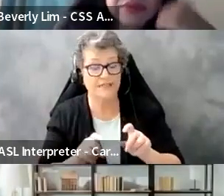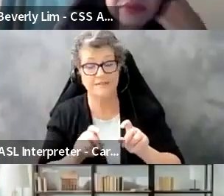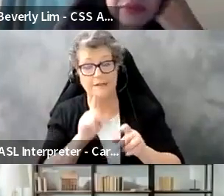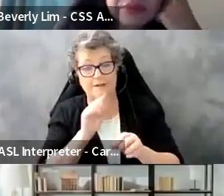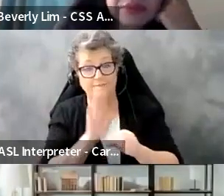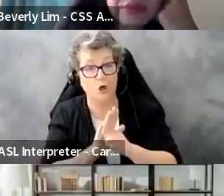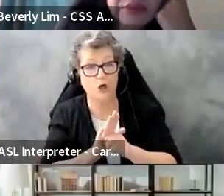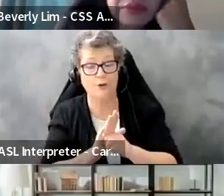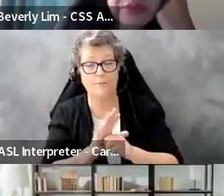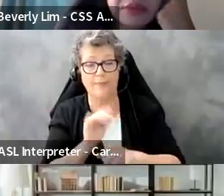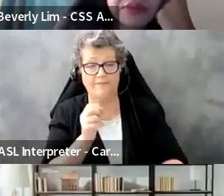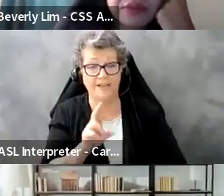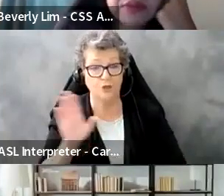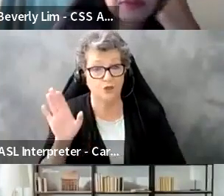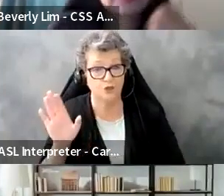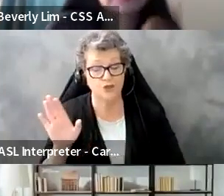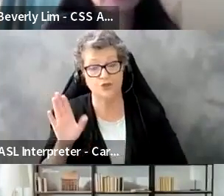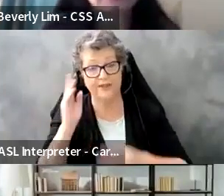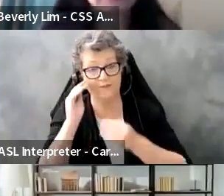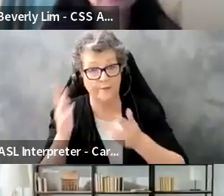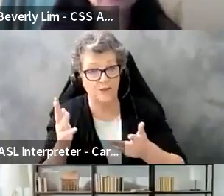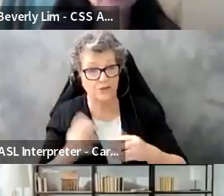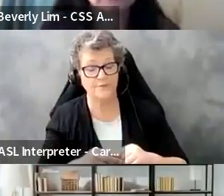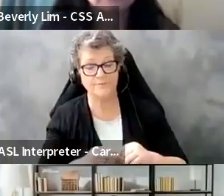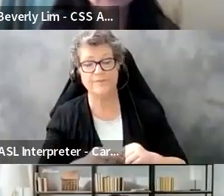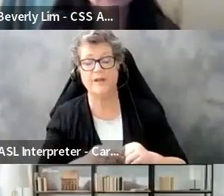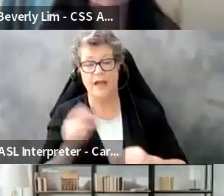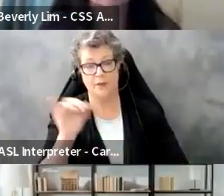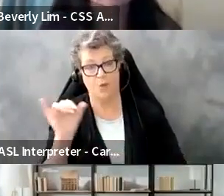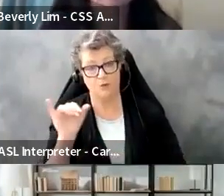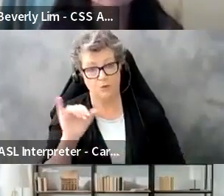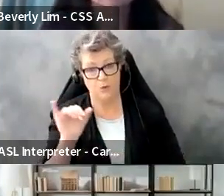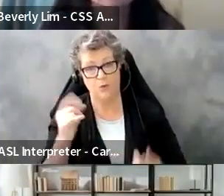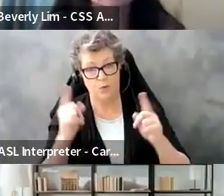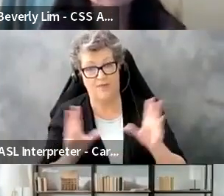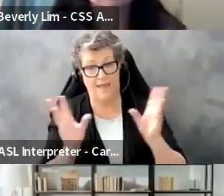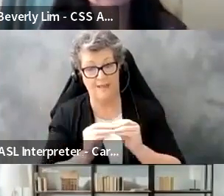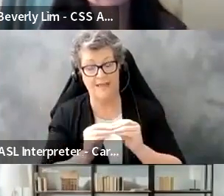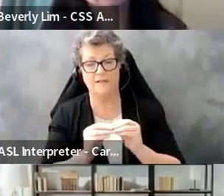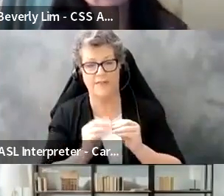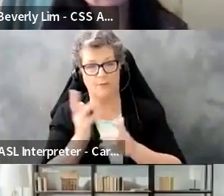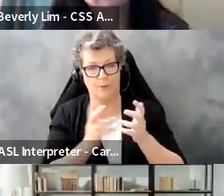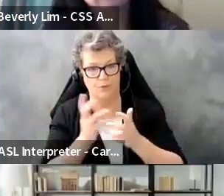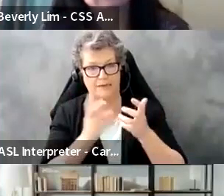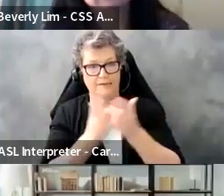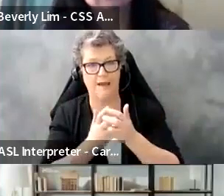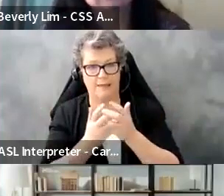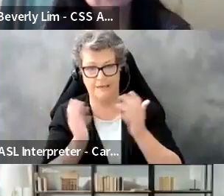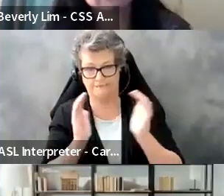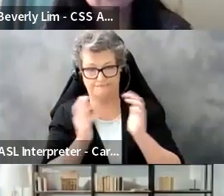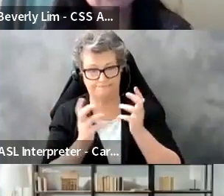confirm the vendor's information, and then also when they meet, they'll be reconciling